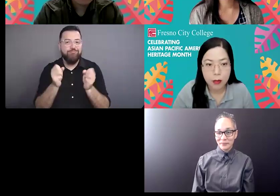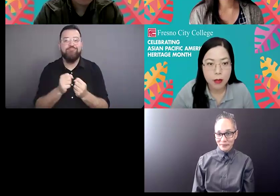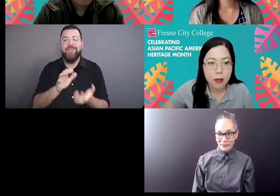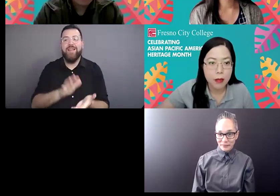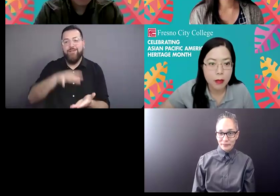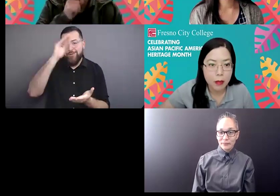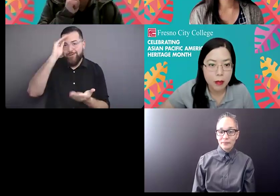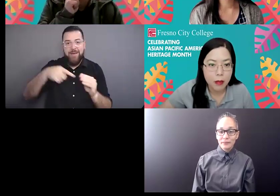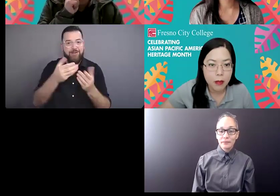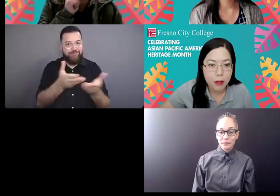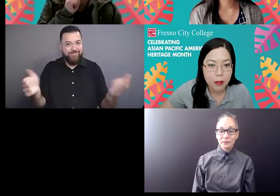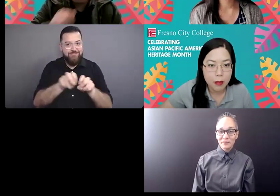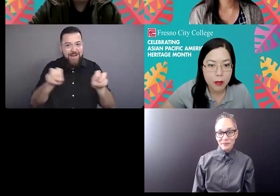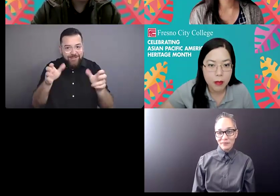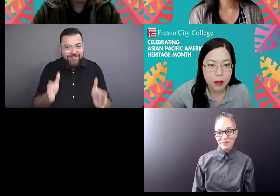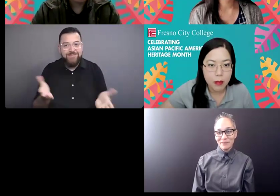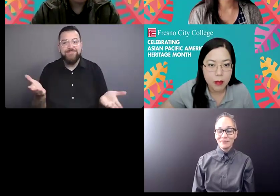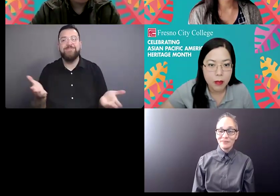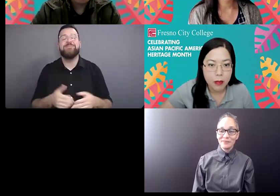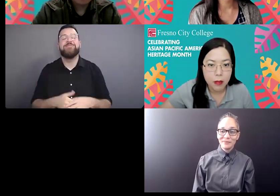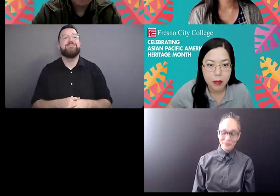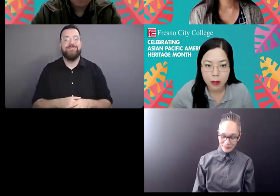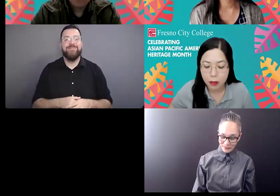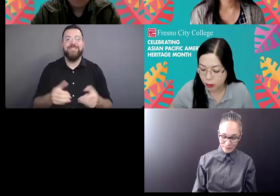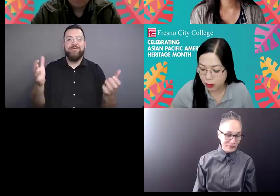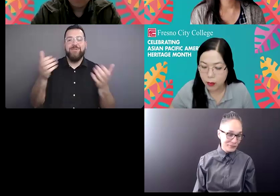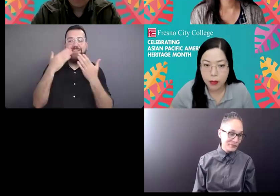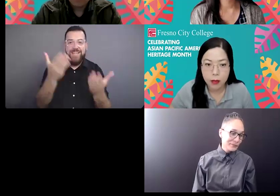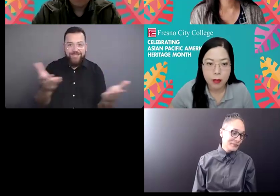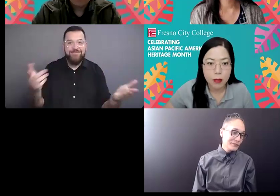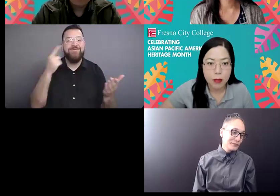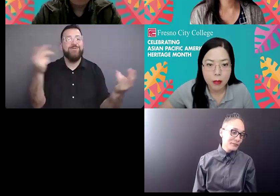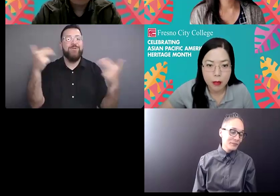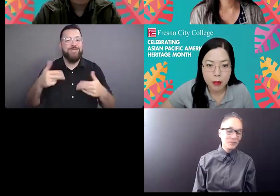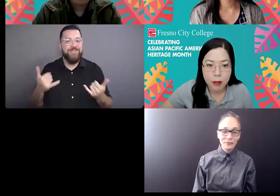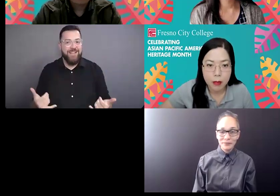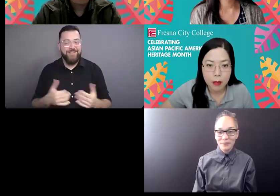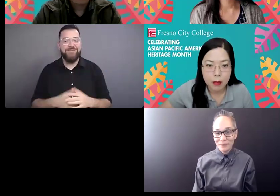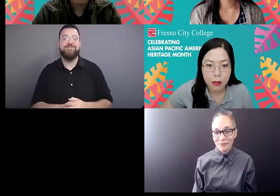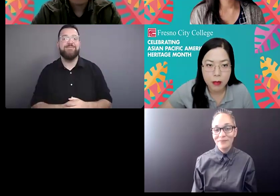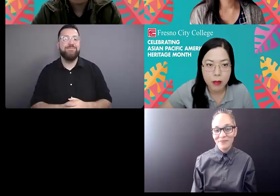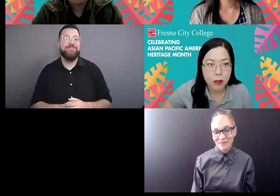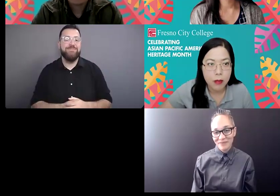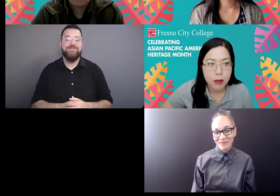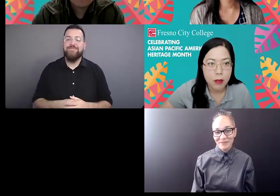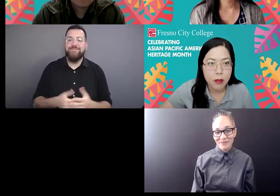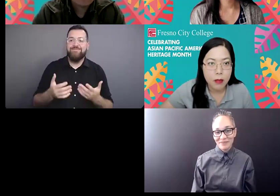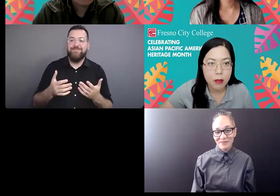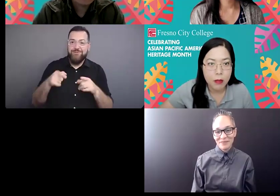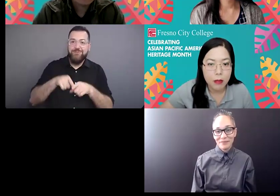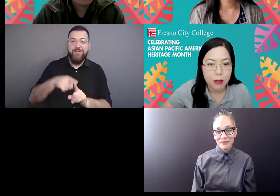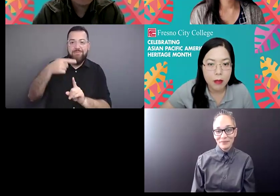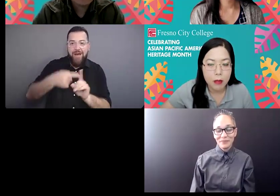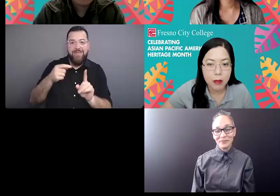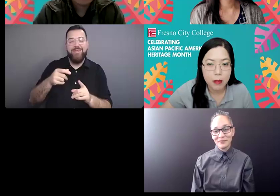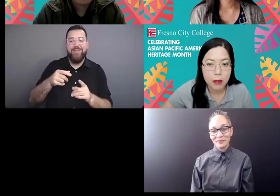panelists. And so I want to thank you all for joining us. During Asian American Month here,